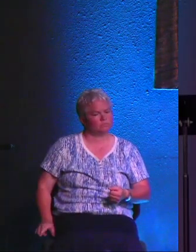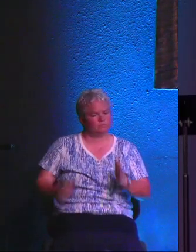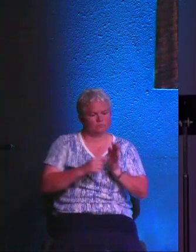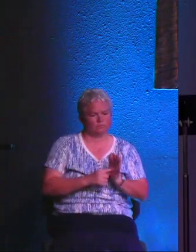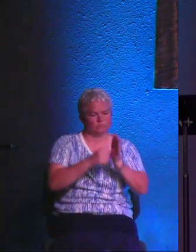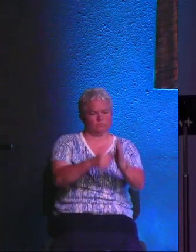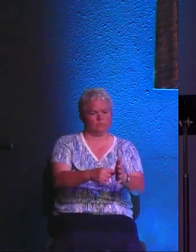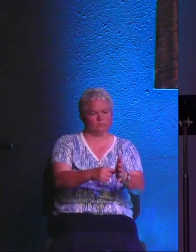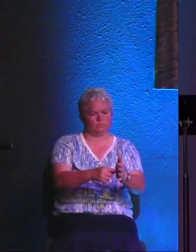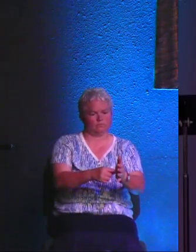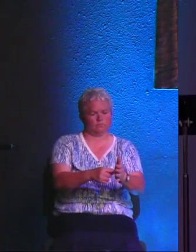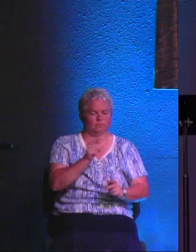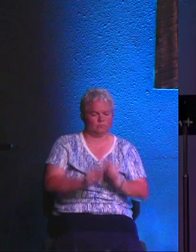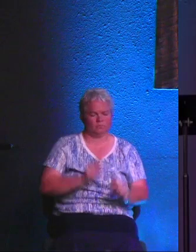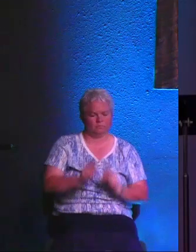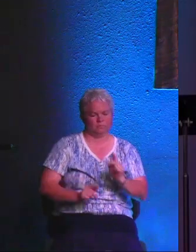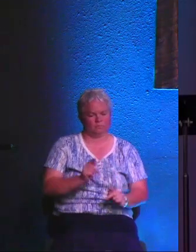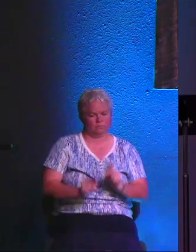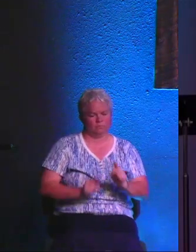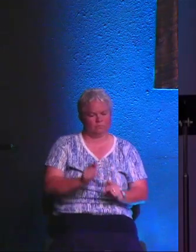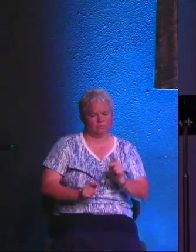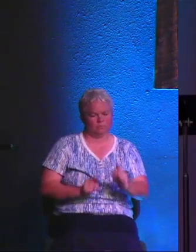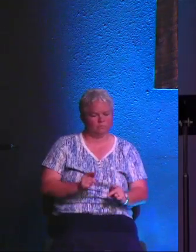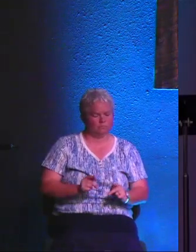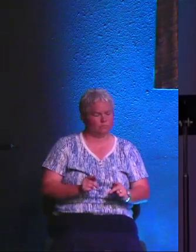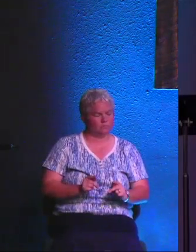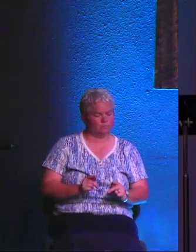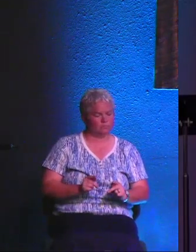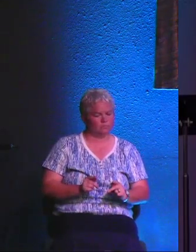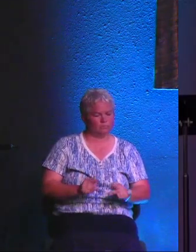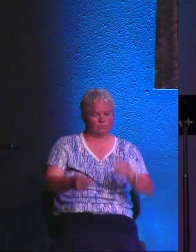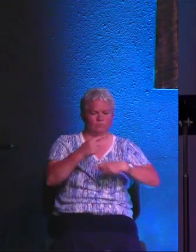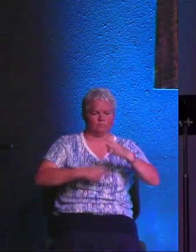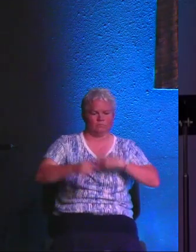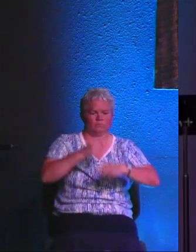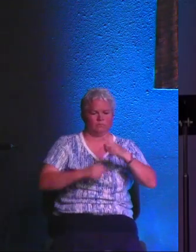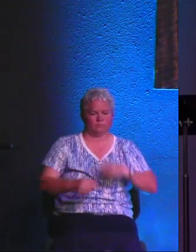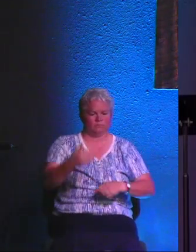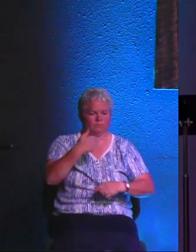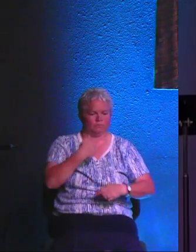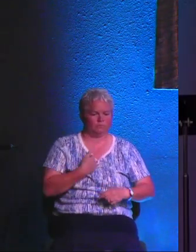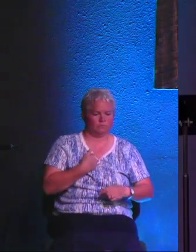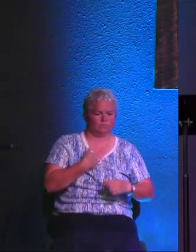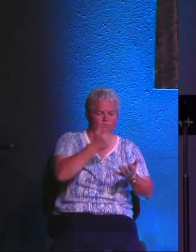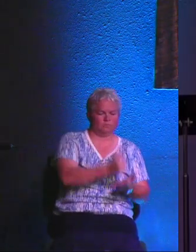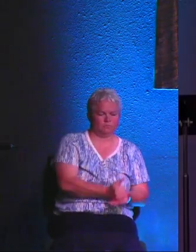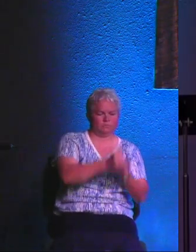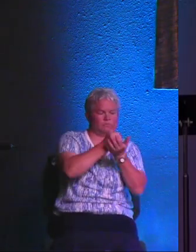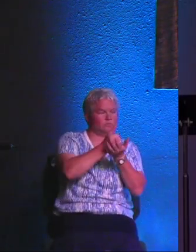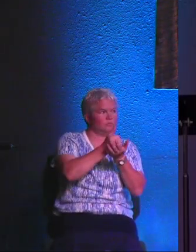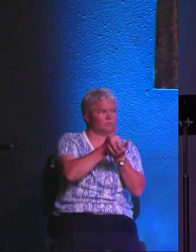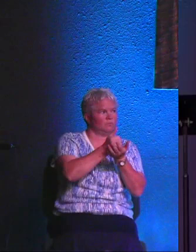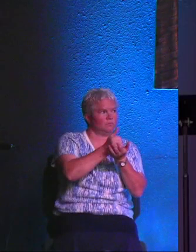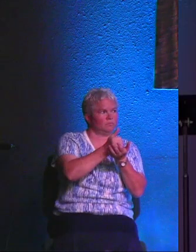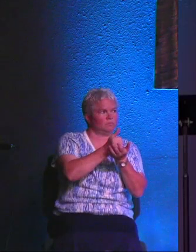When you show your favor to your people and you come to my aid when you save